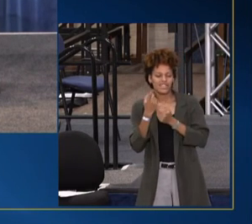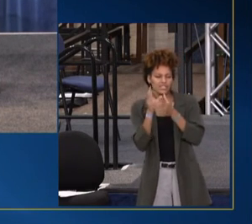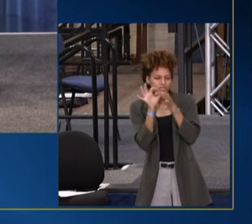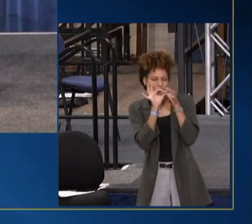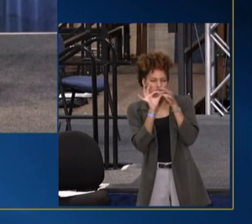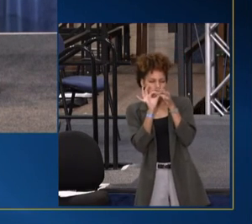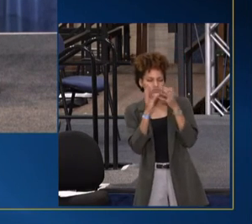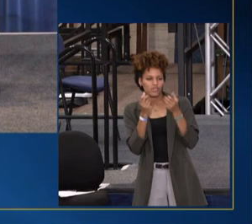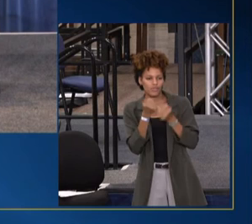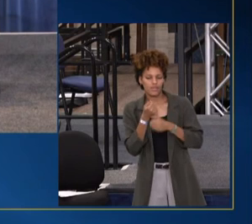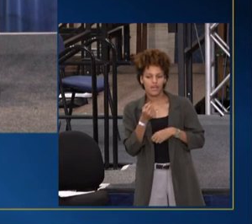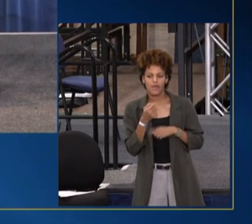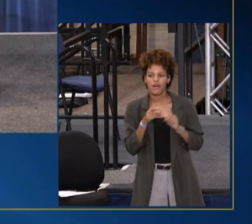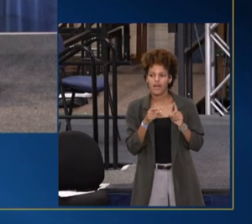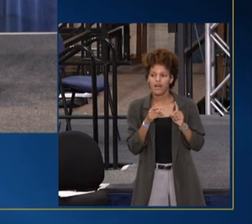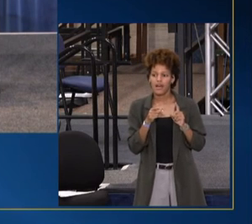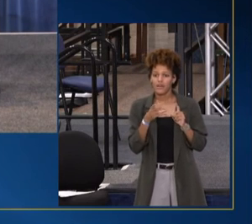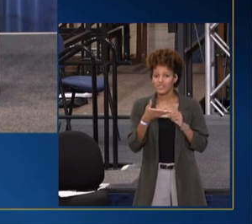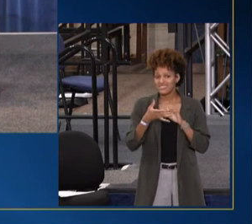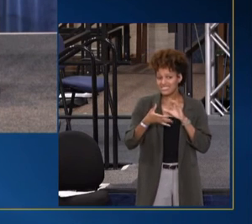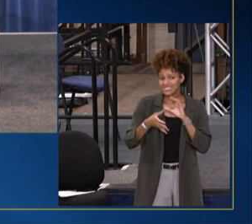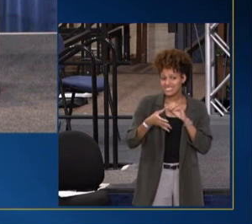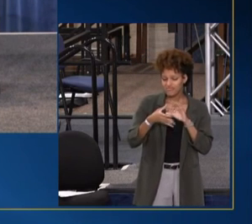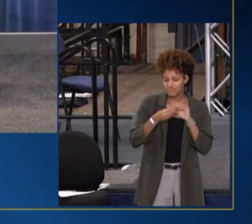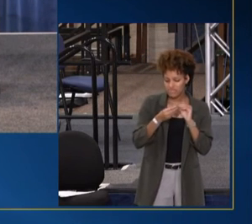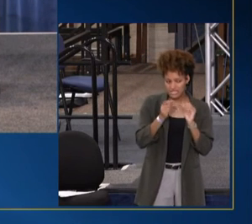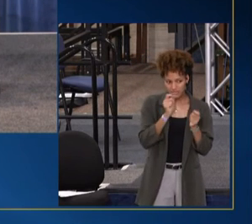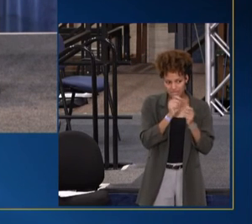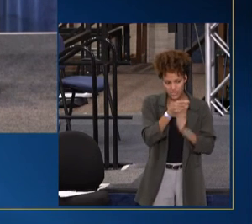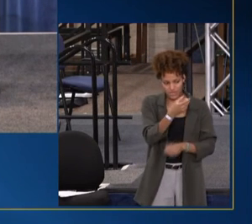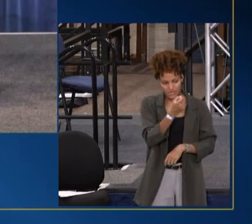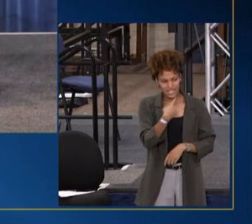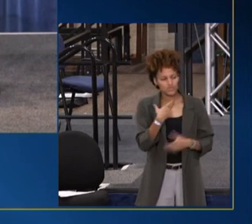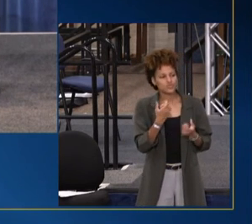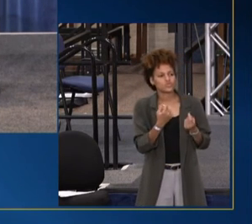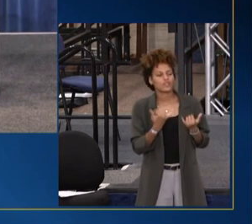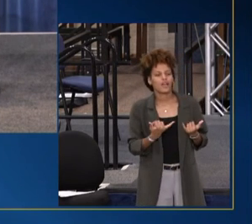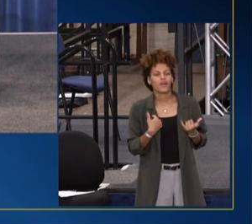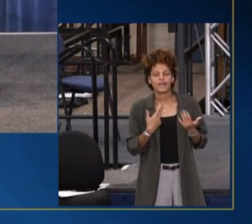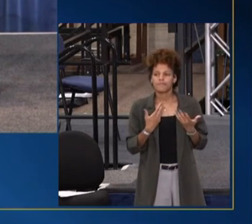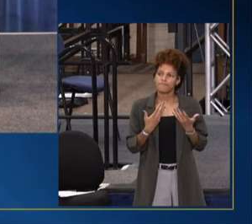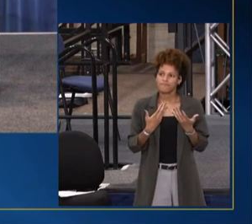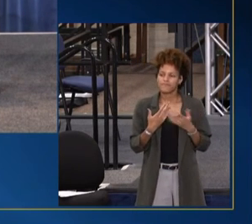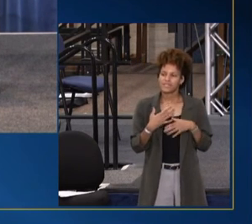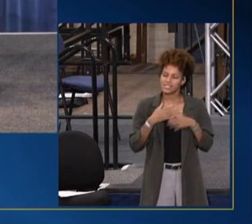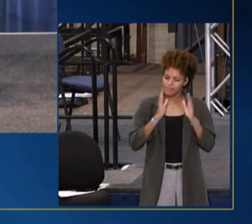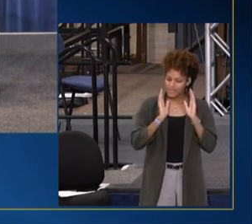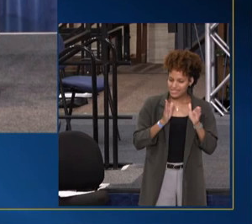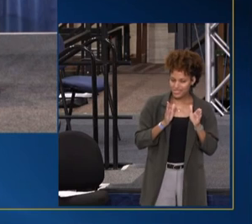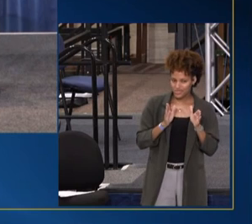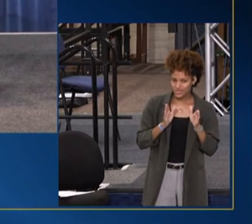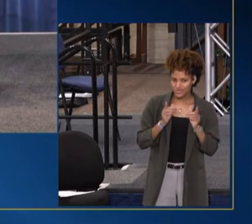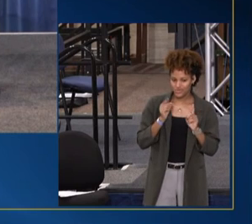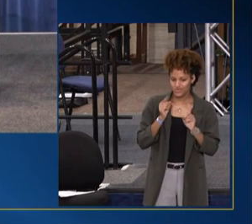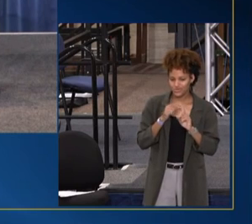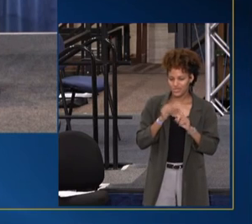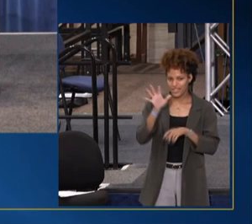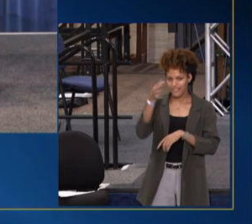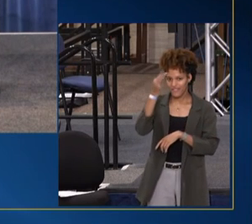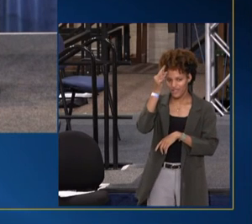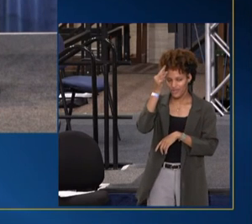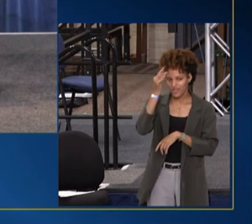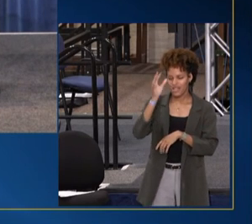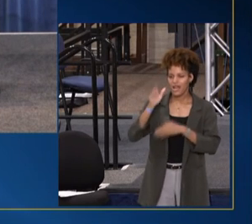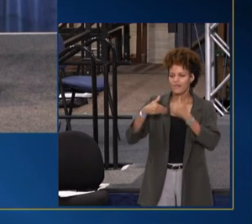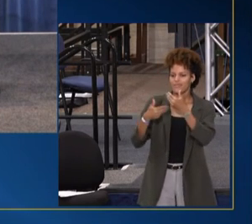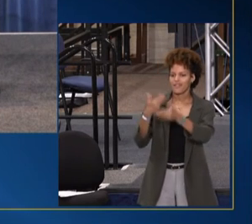intertwined. I'll say very specifically, just since you're asking, what can we do now? Let's pay attention to the federal process,